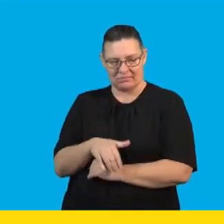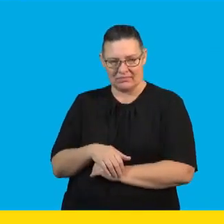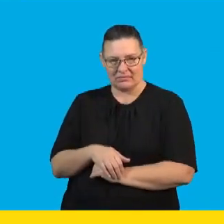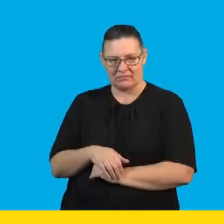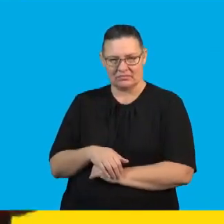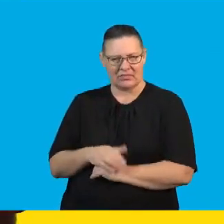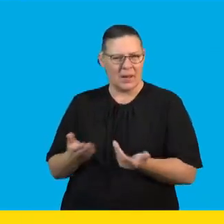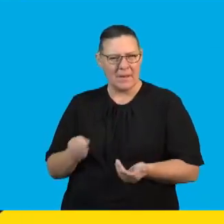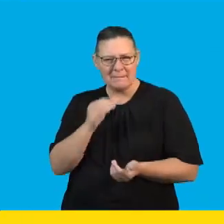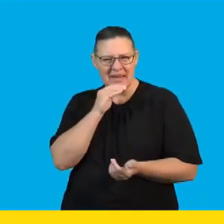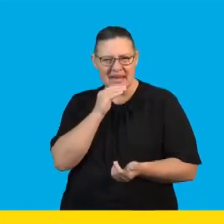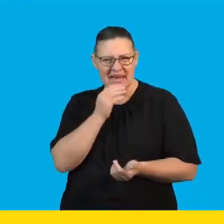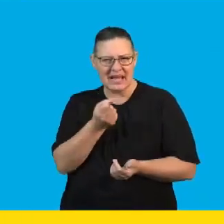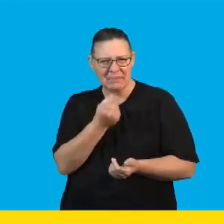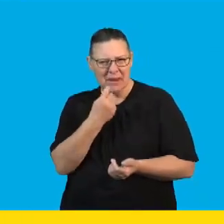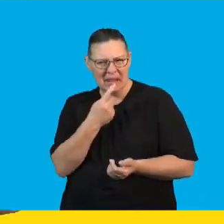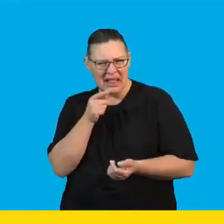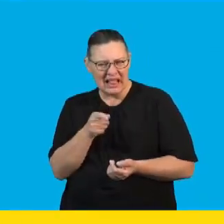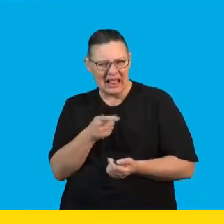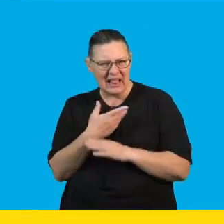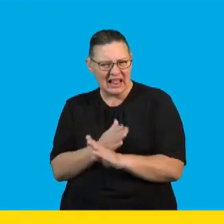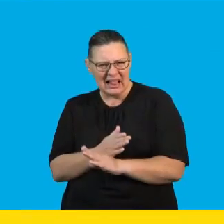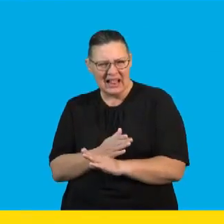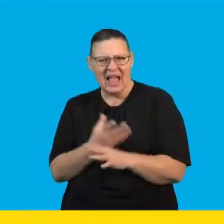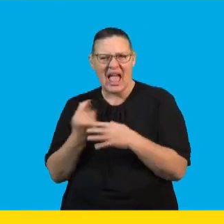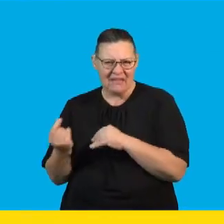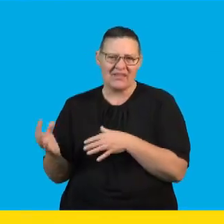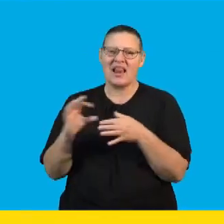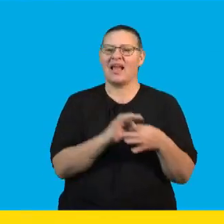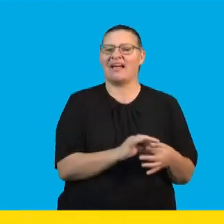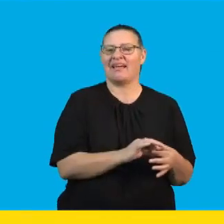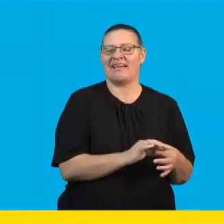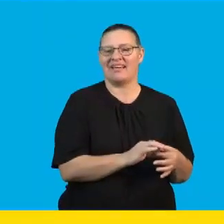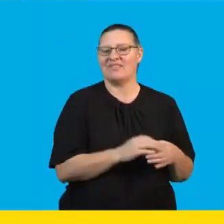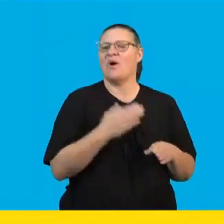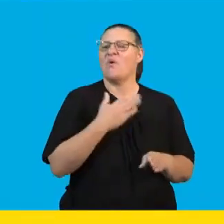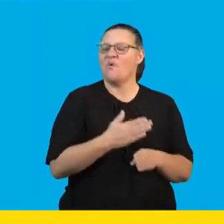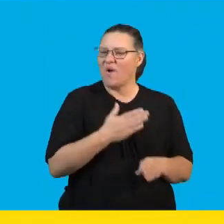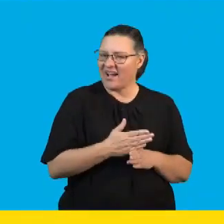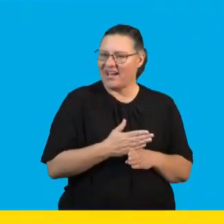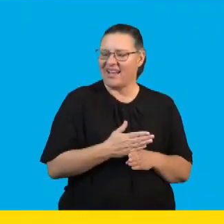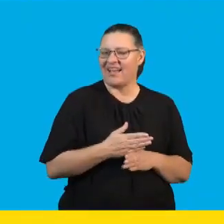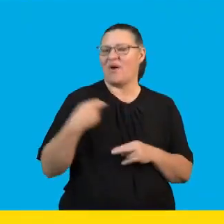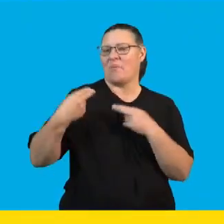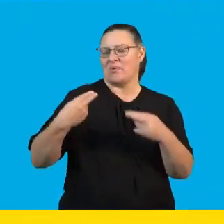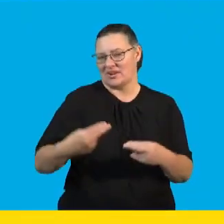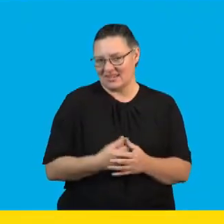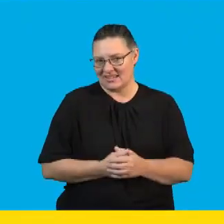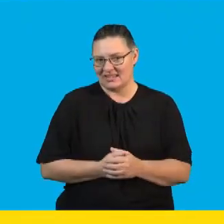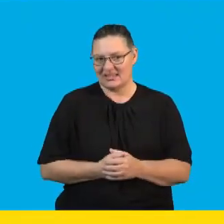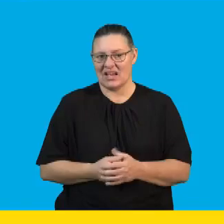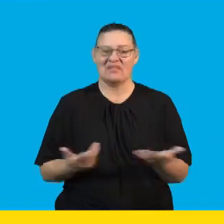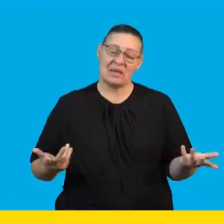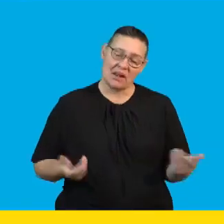Vuma, are we talking about contraceptives? They have got a link on the functioning of hormones. So